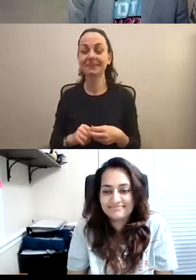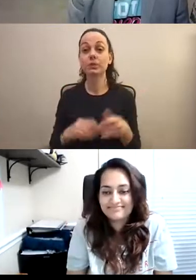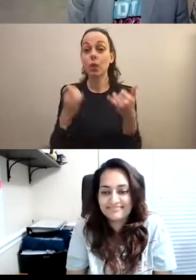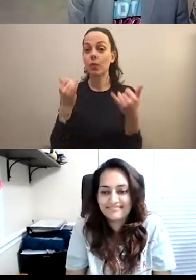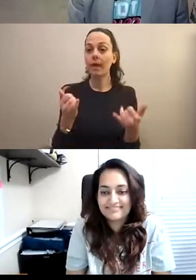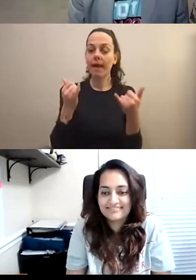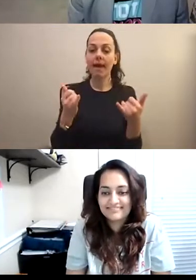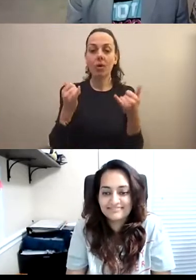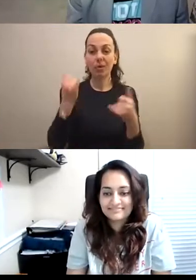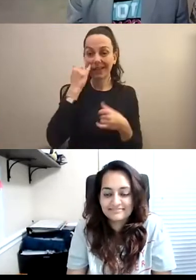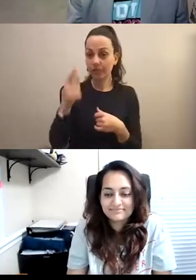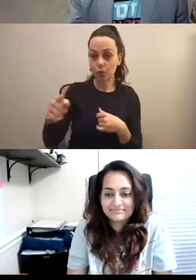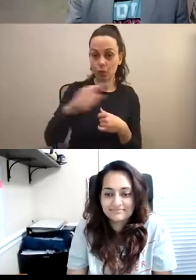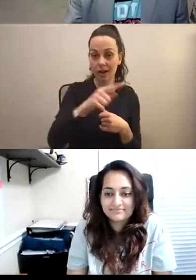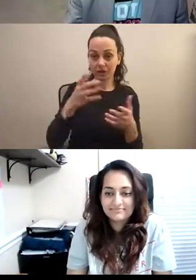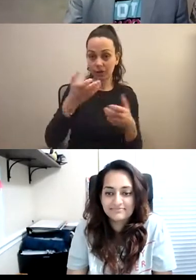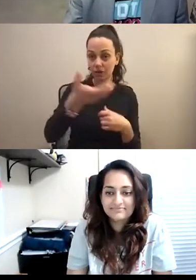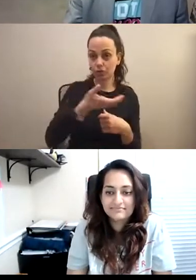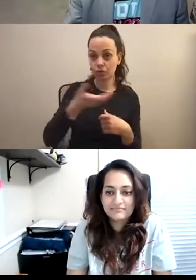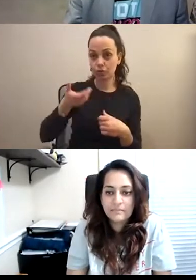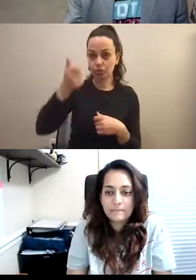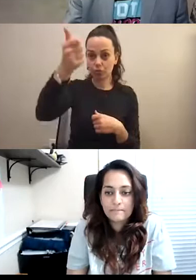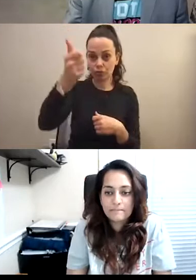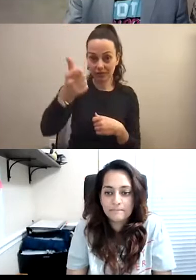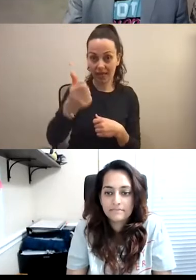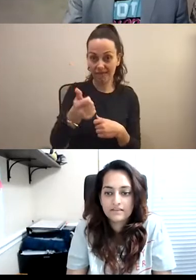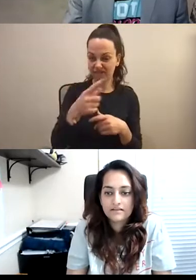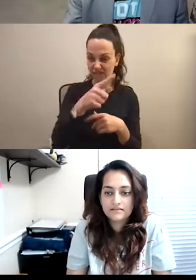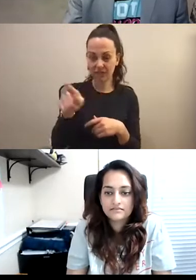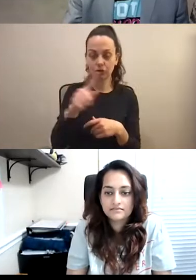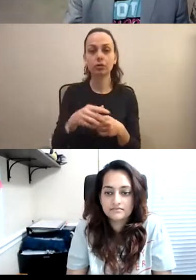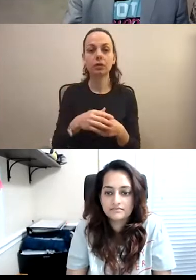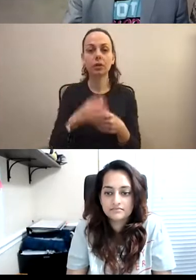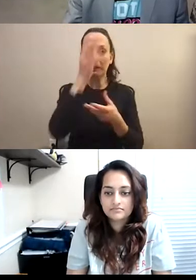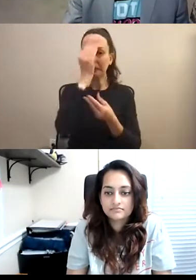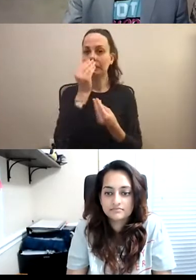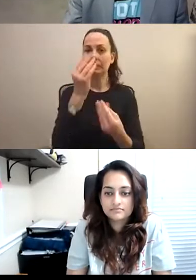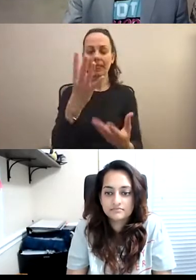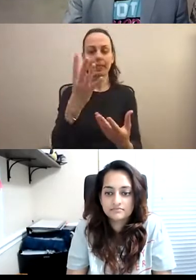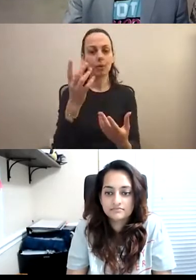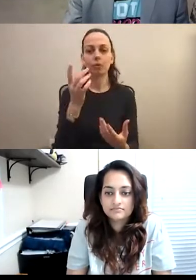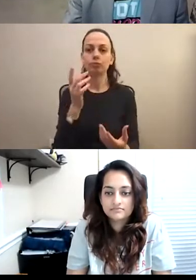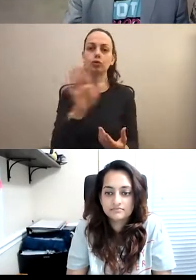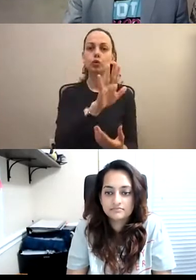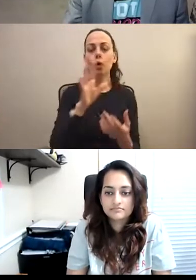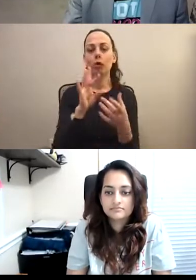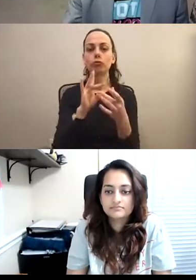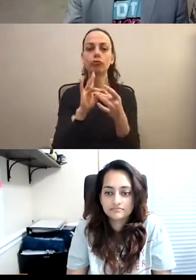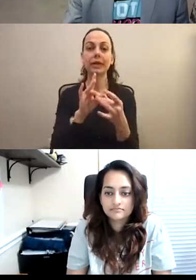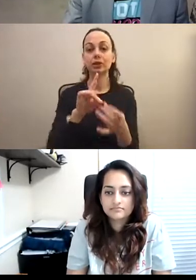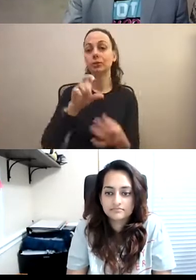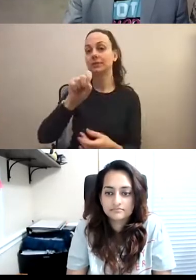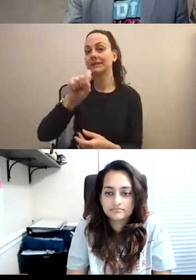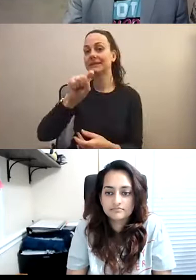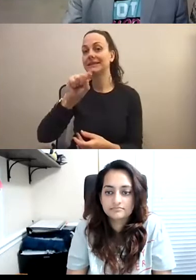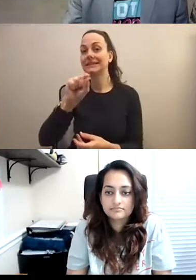y'all want to introduce yourself and let the audience know your relationship status at the moment. Are